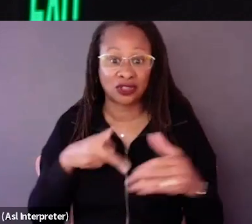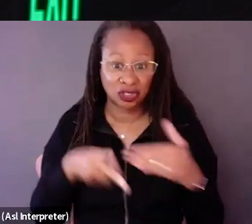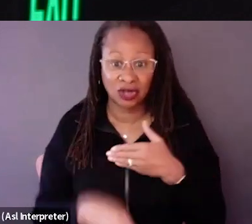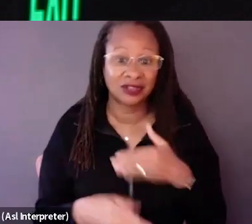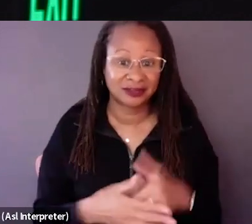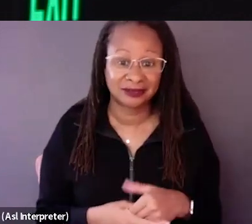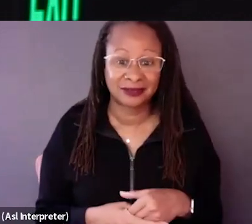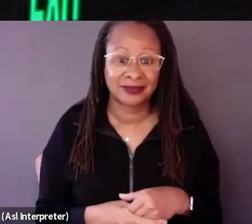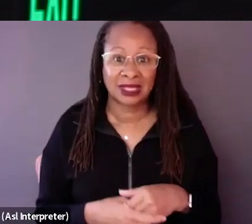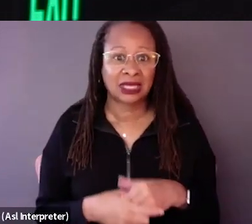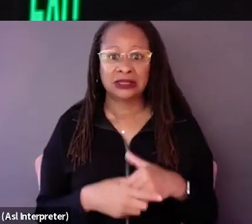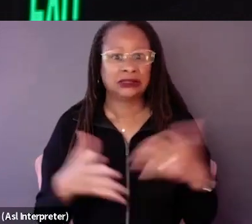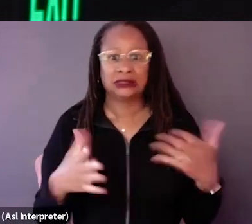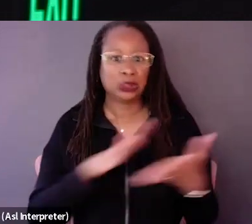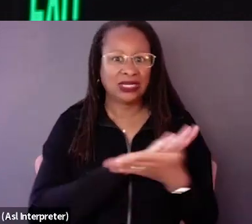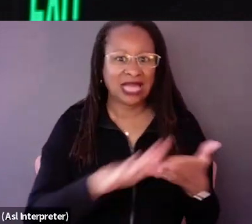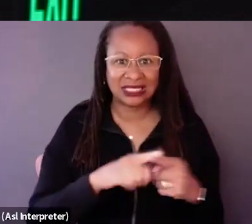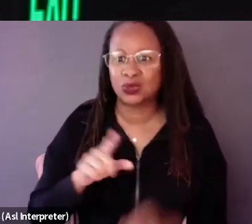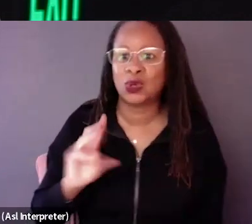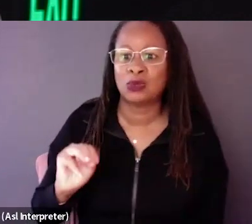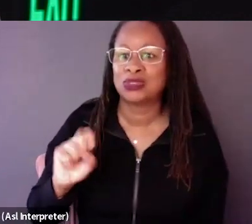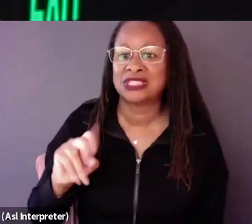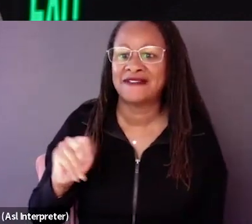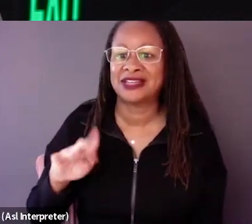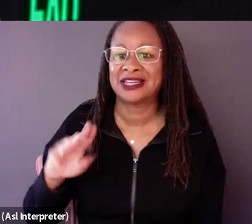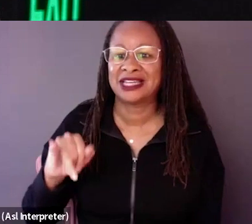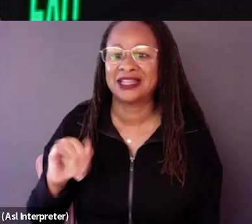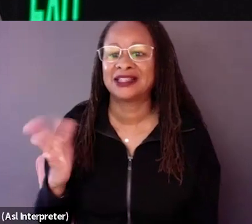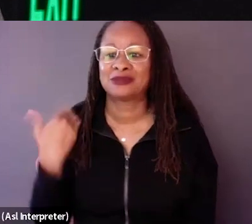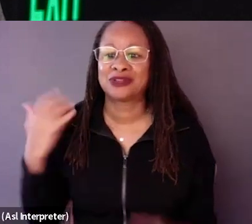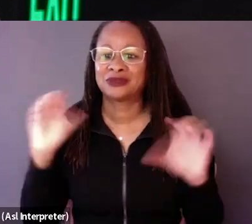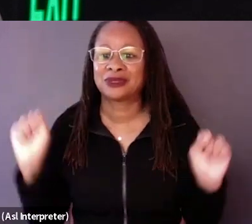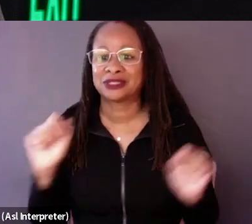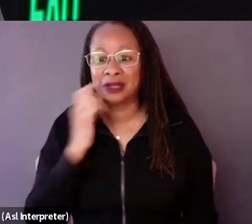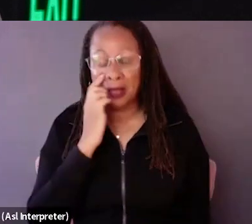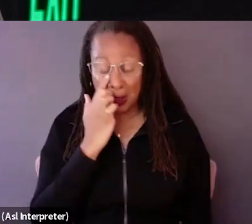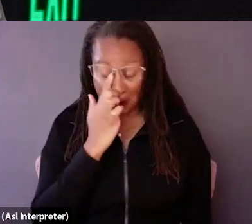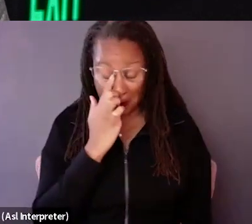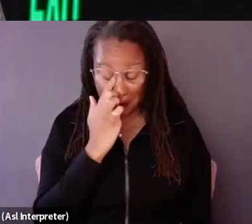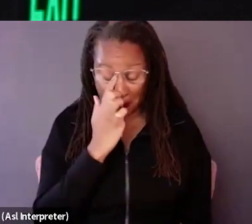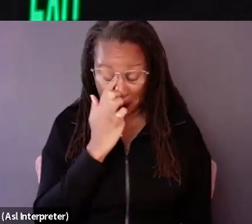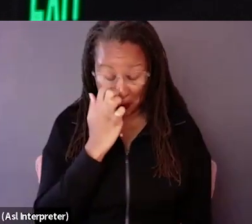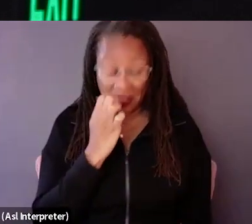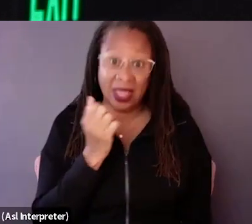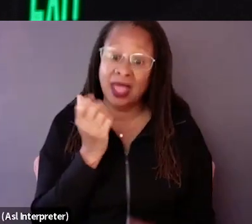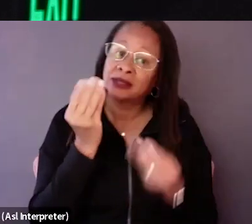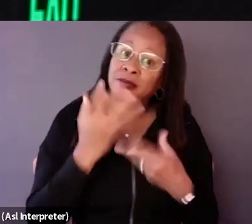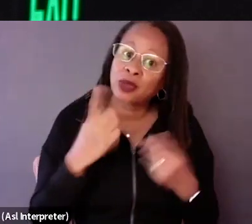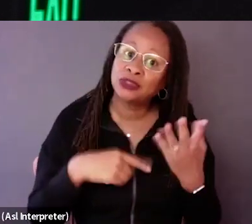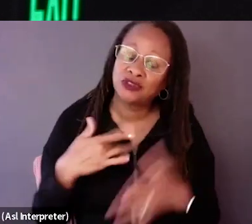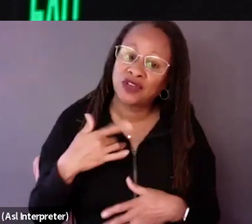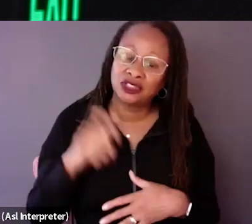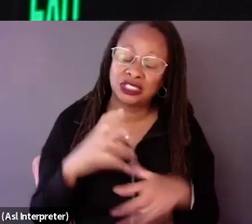way. We see some very disturbing scenes in the film, of course, of beatings, of